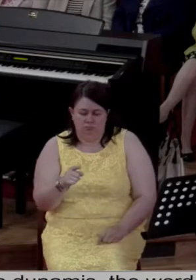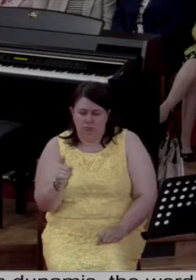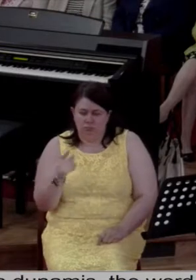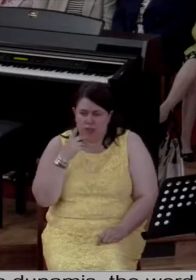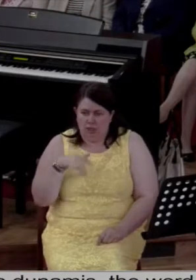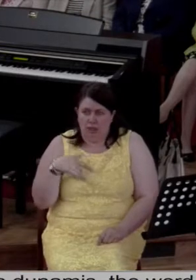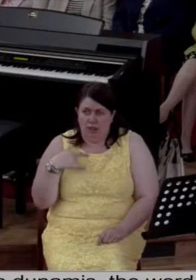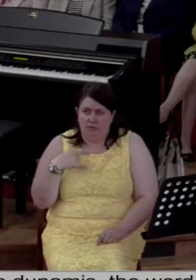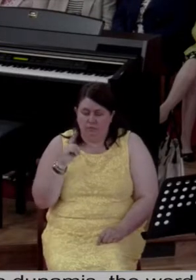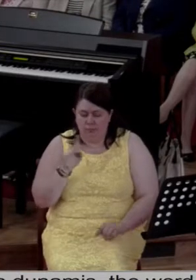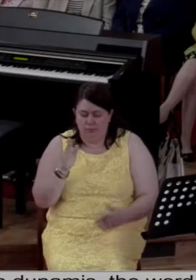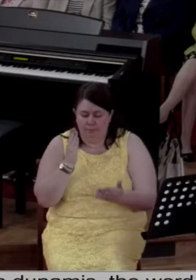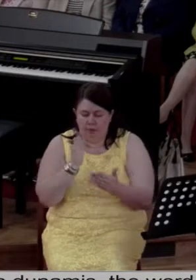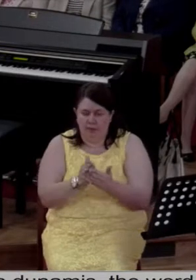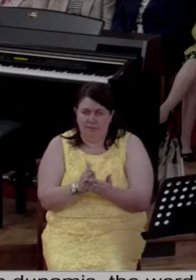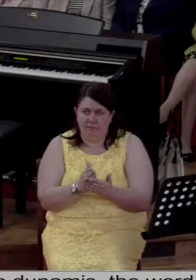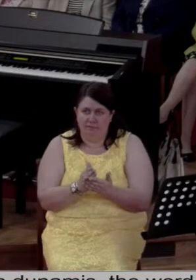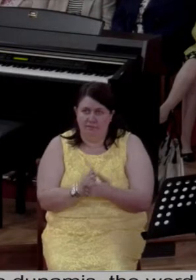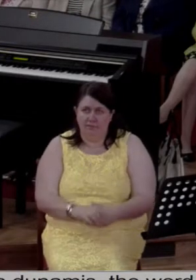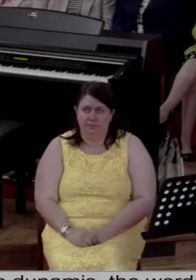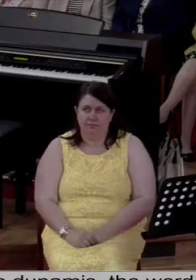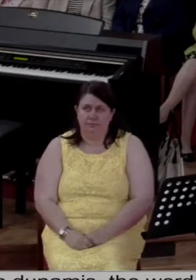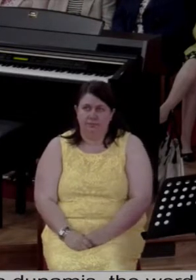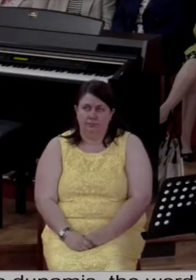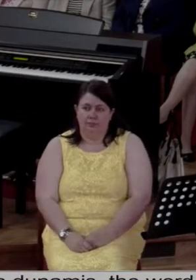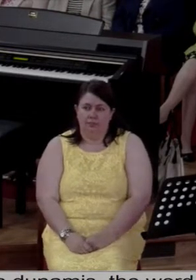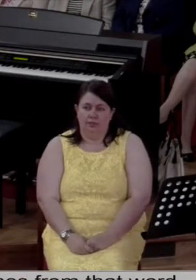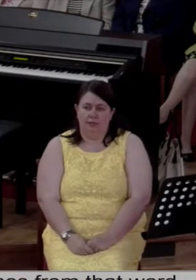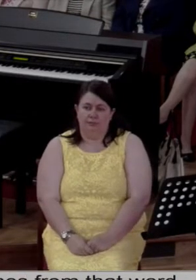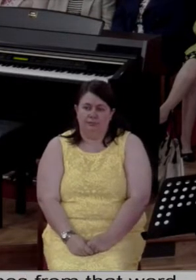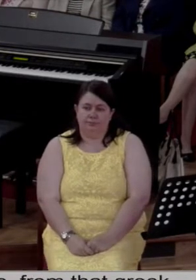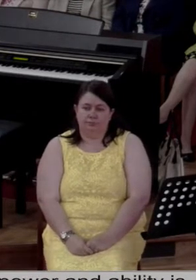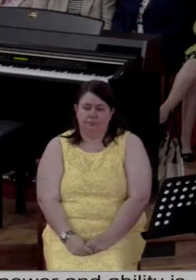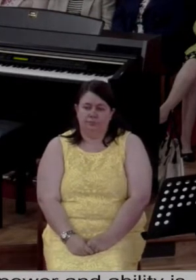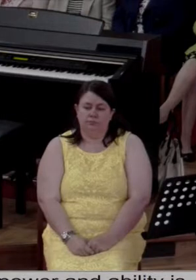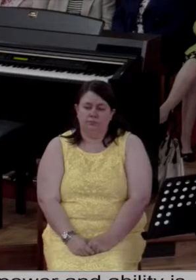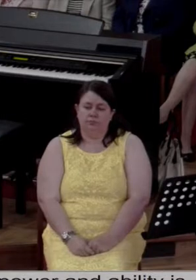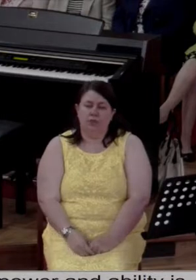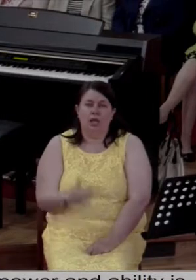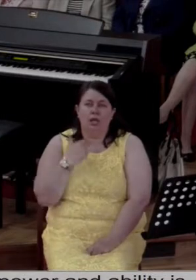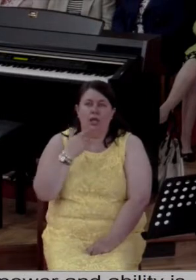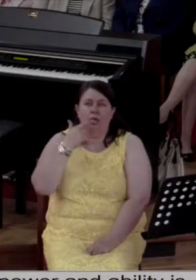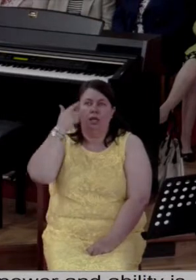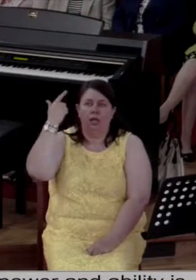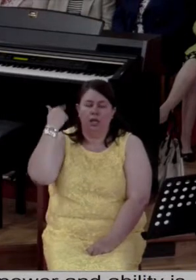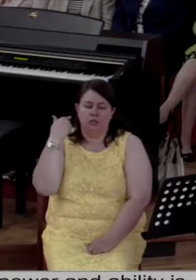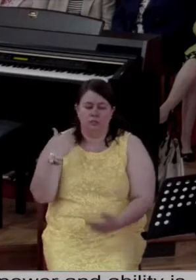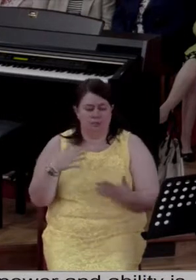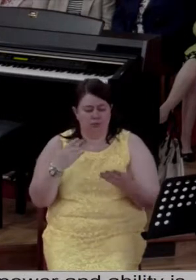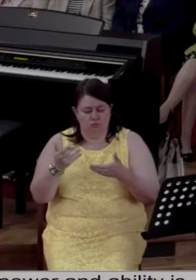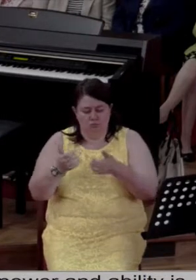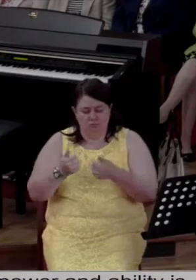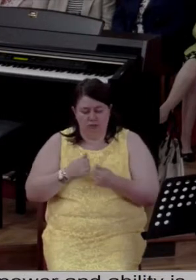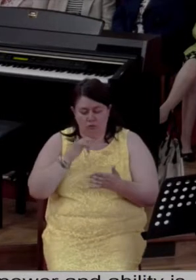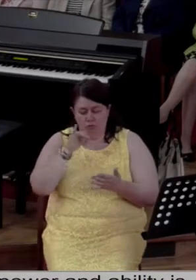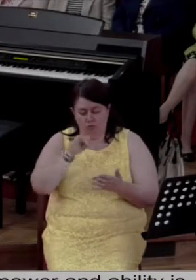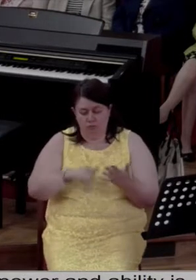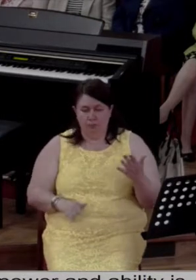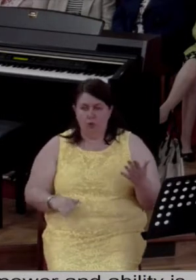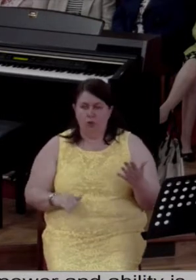that. There was a very good report came to the General Assembly this past week